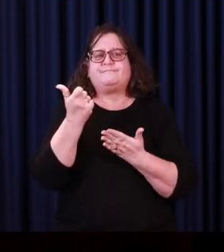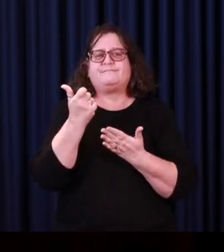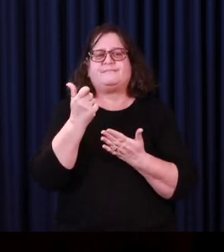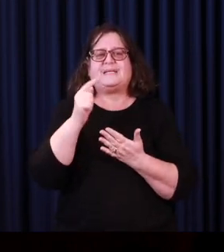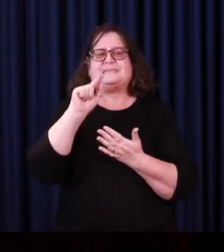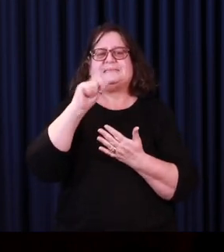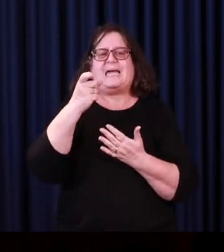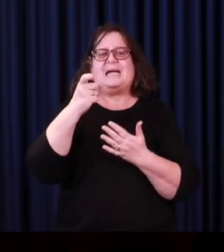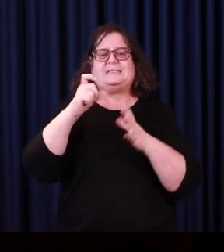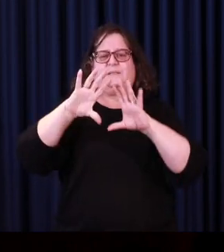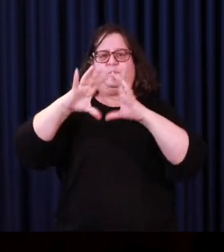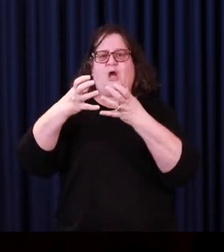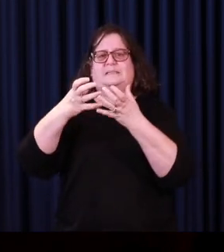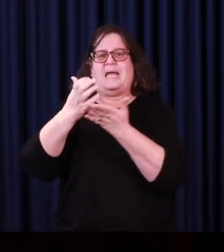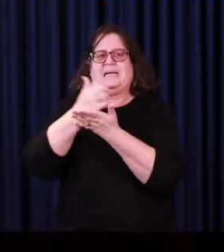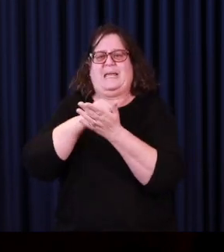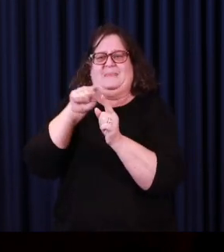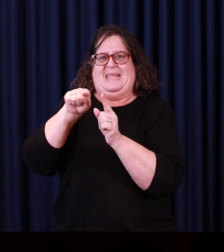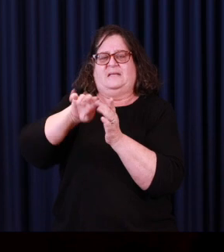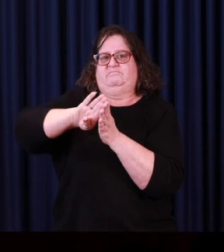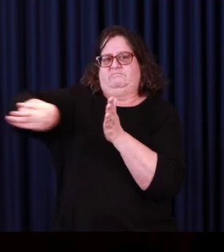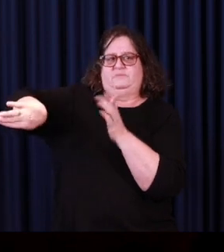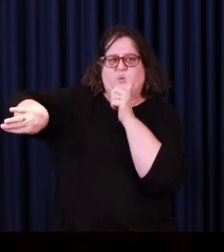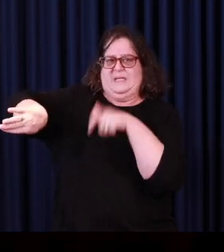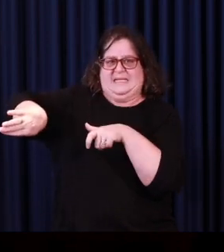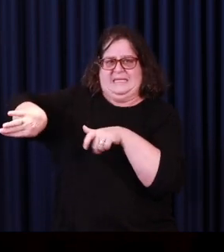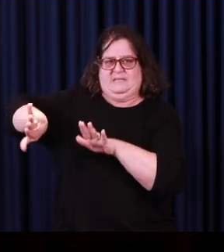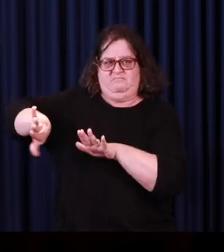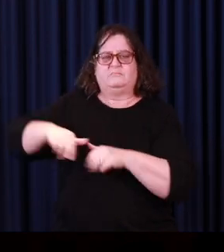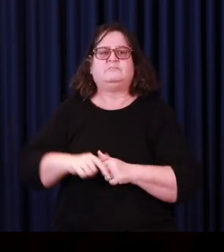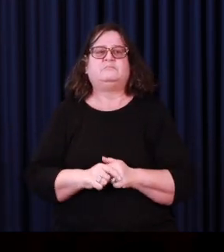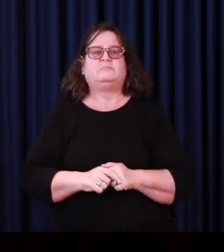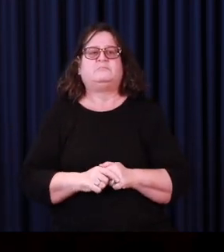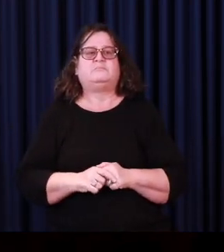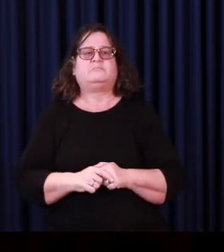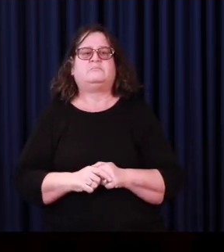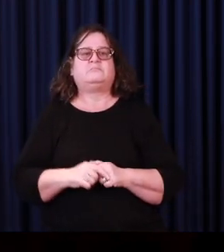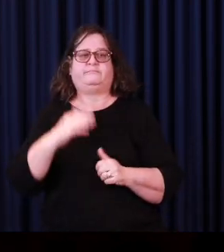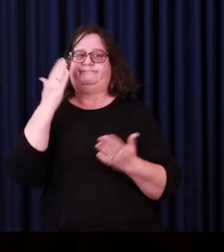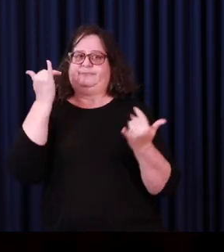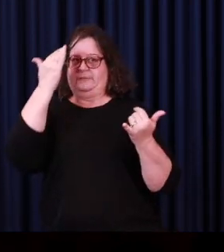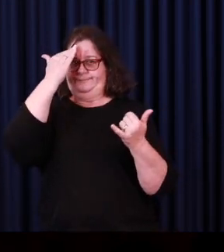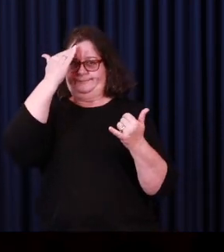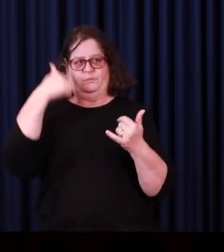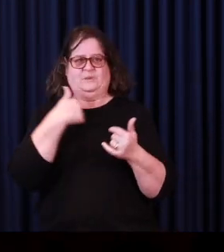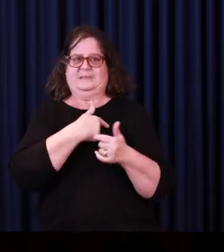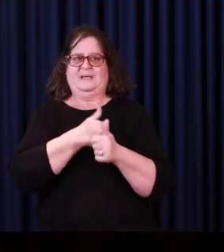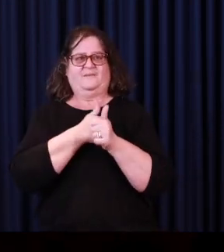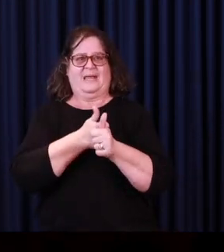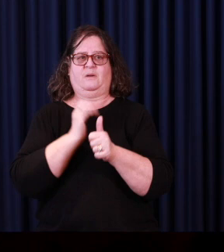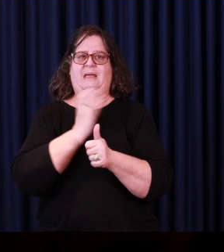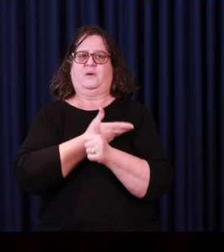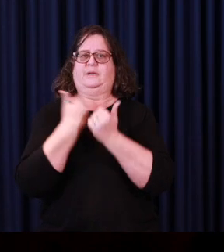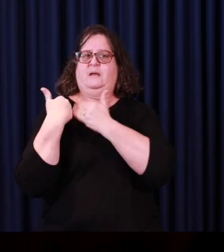of this, we've proven that our government can fulfill every obligation and answer the unexpected